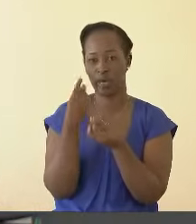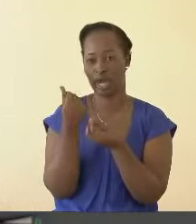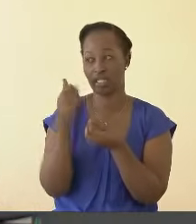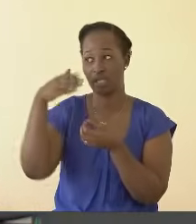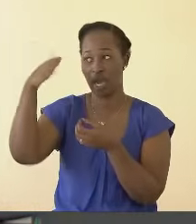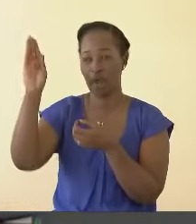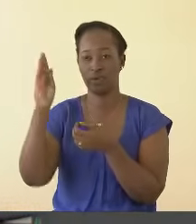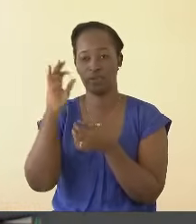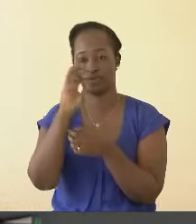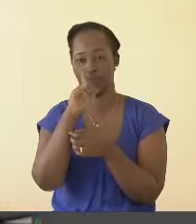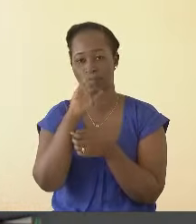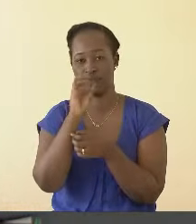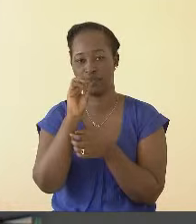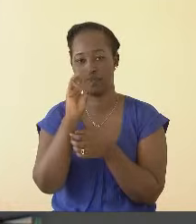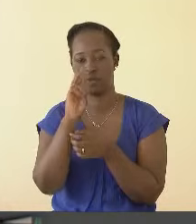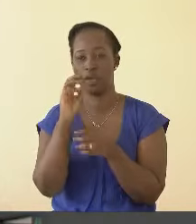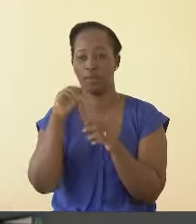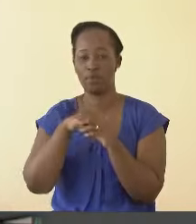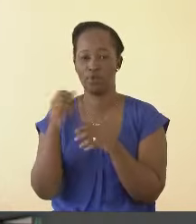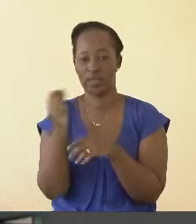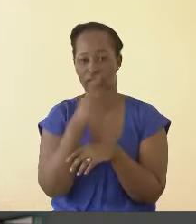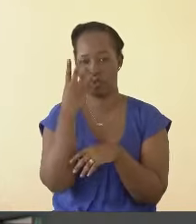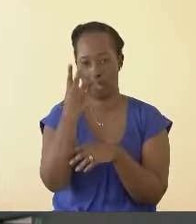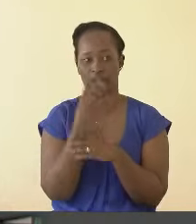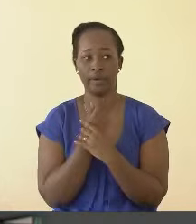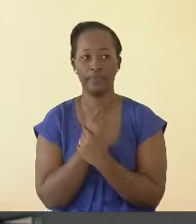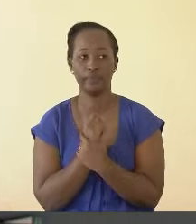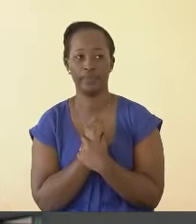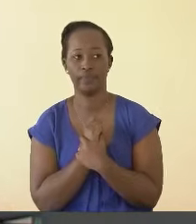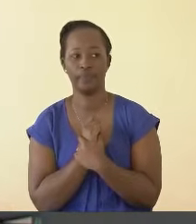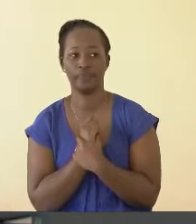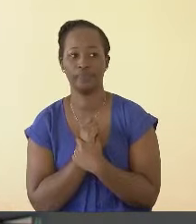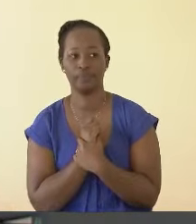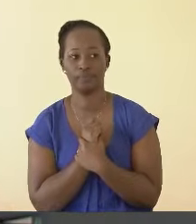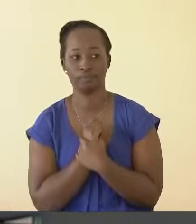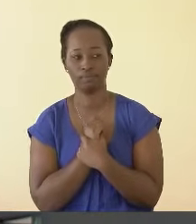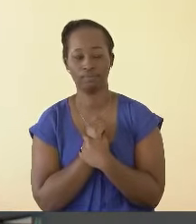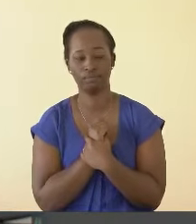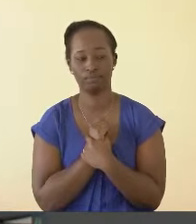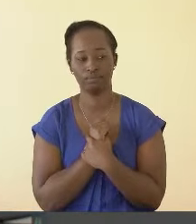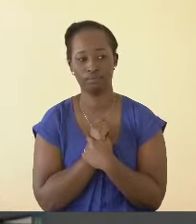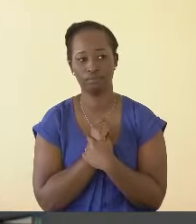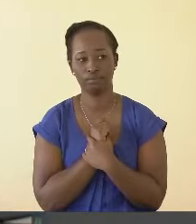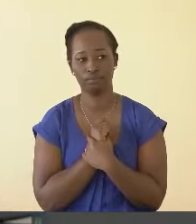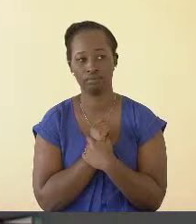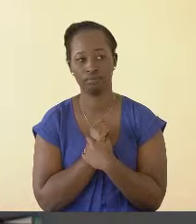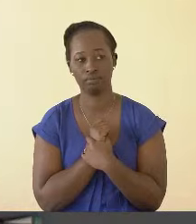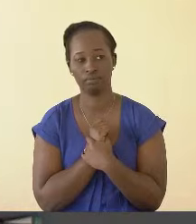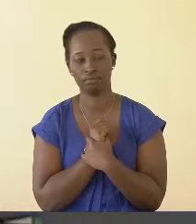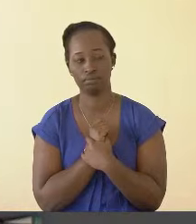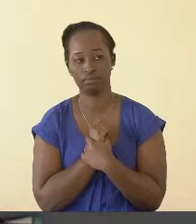outflows during the month of April. Total cash outflows. Total cash outflows.